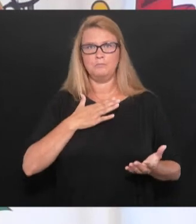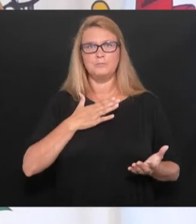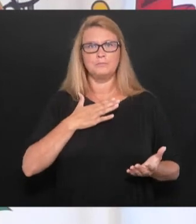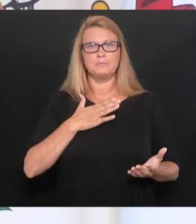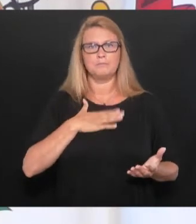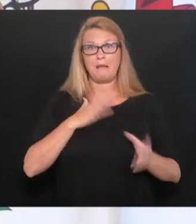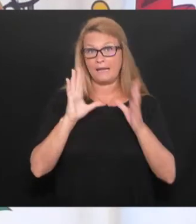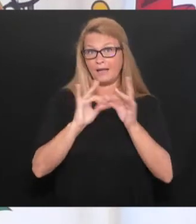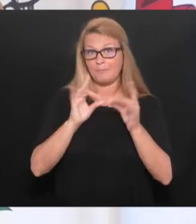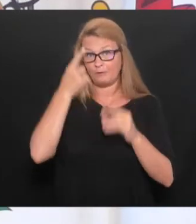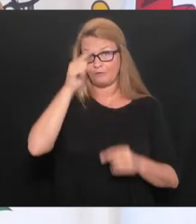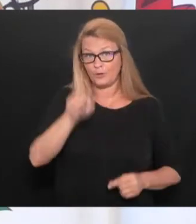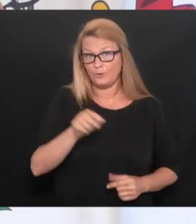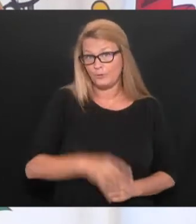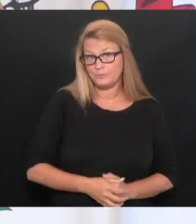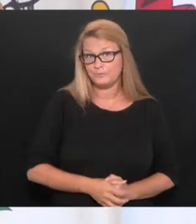this.